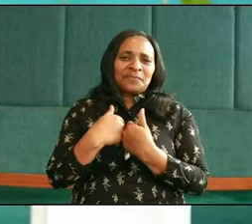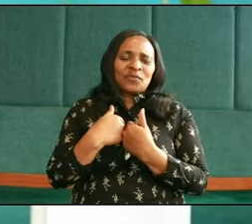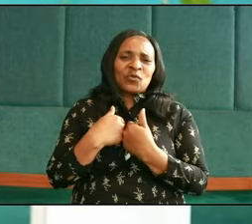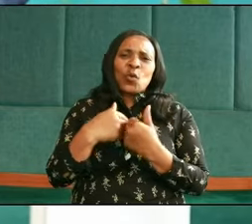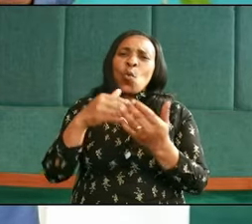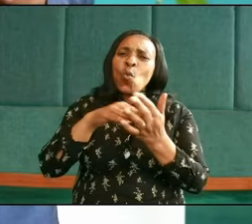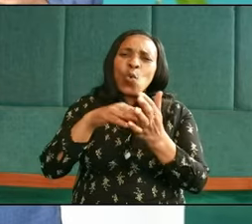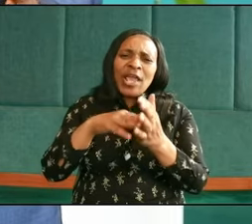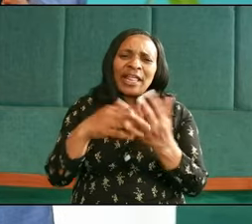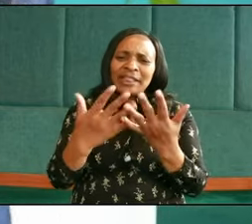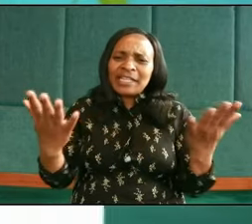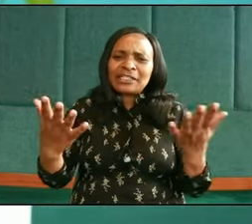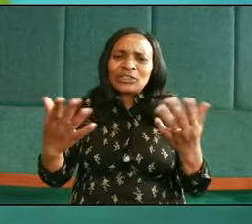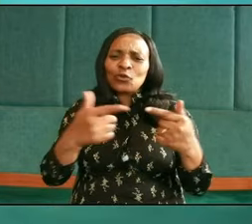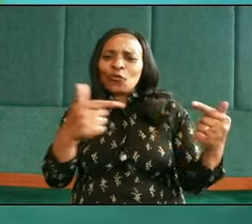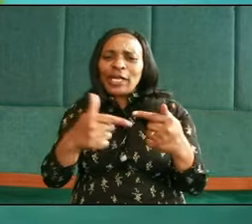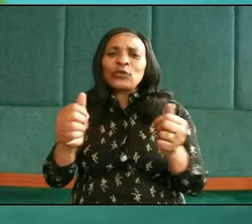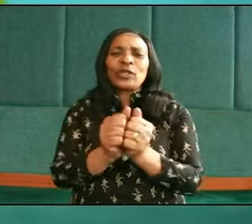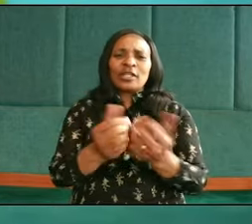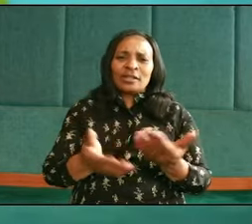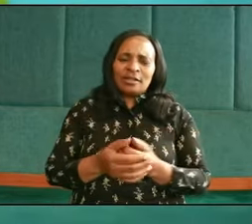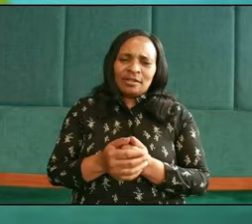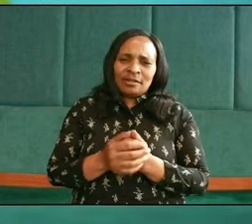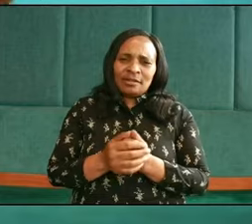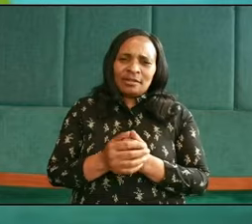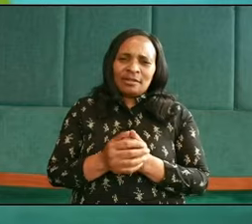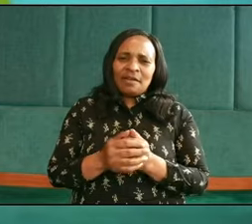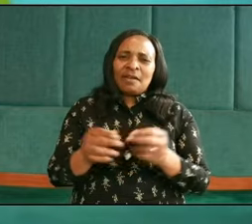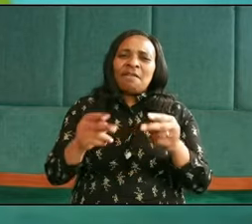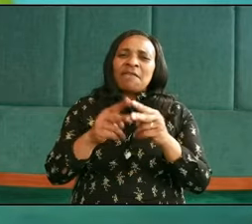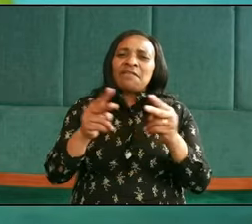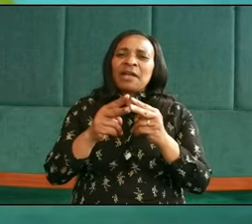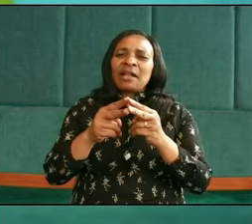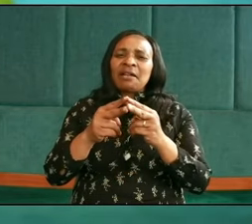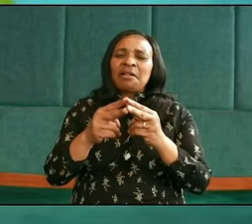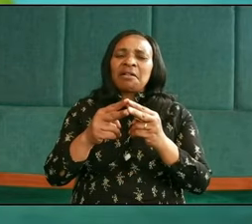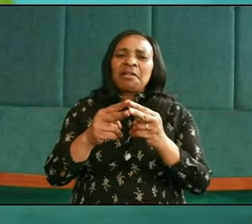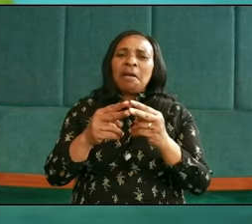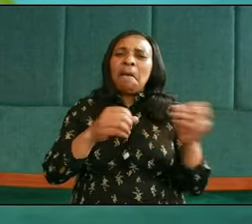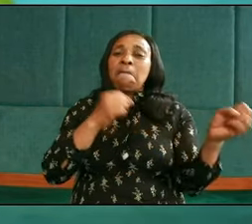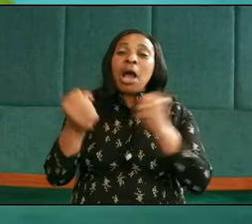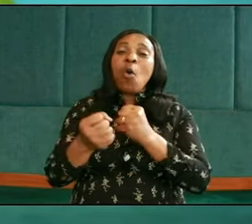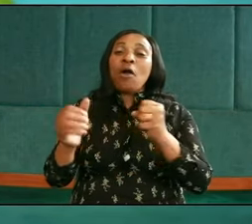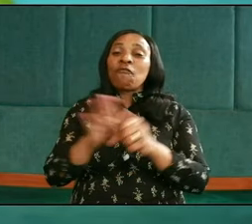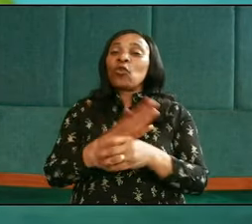very weak weapons or very less powerful weapons.